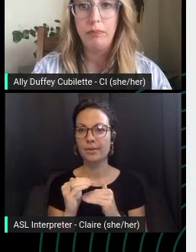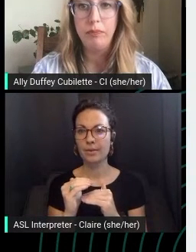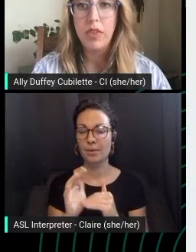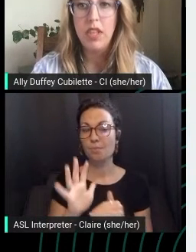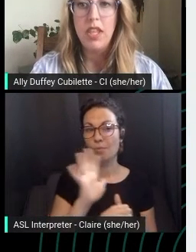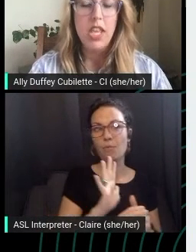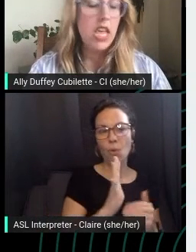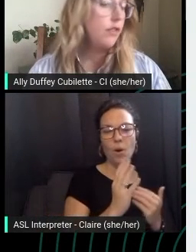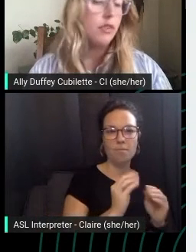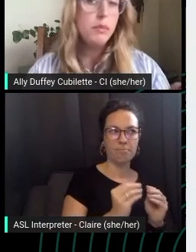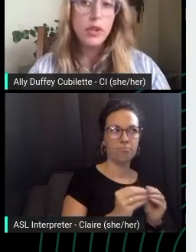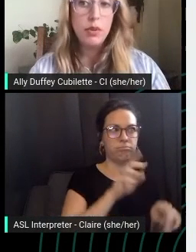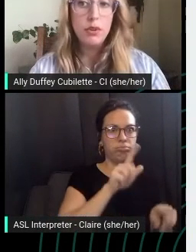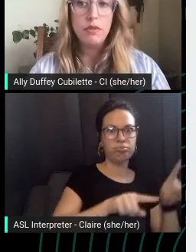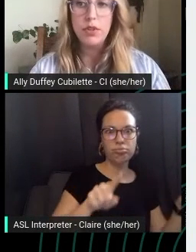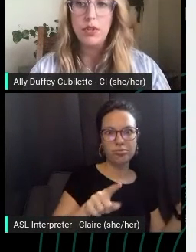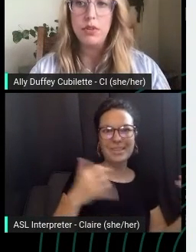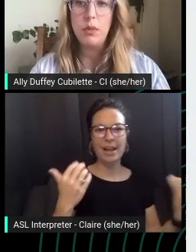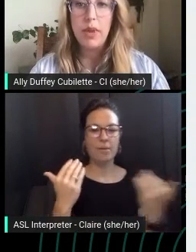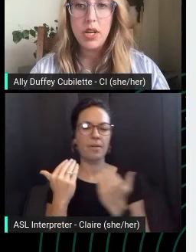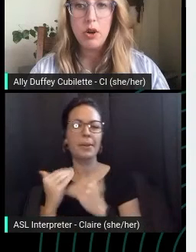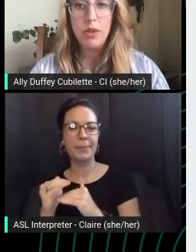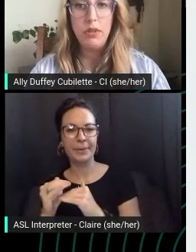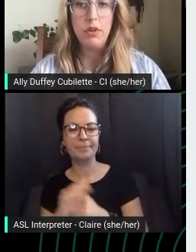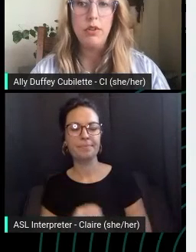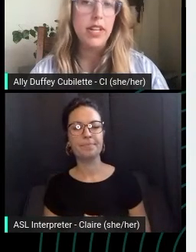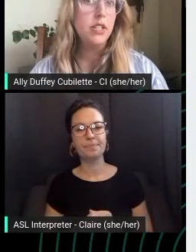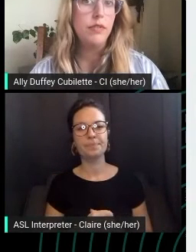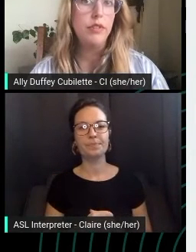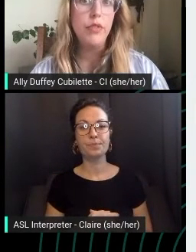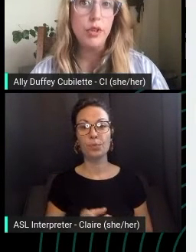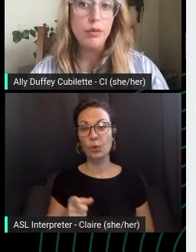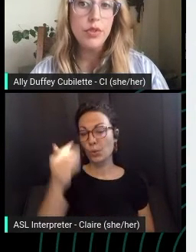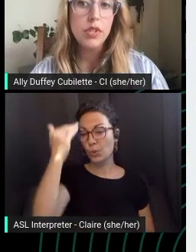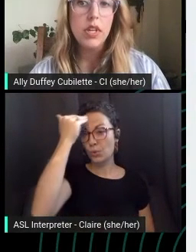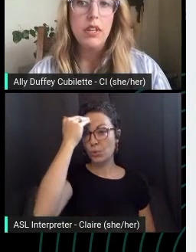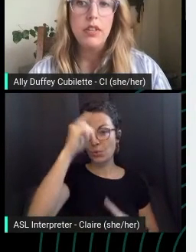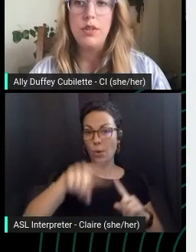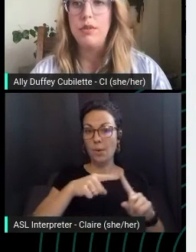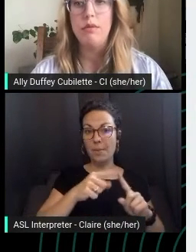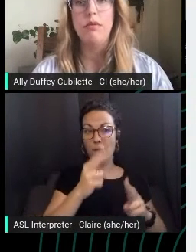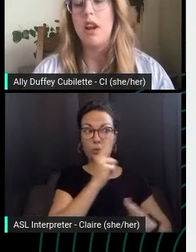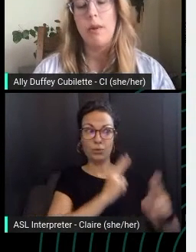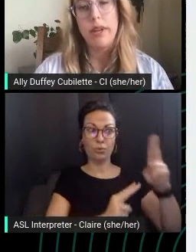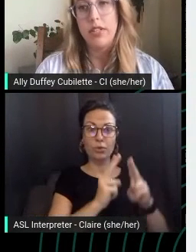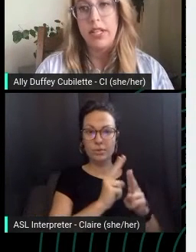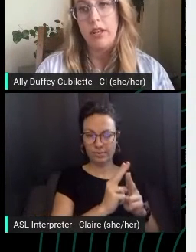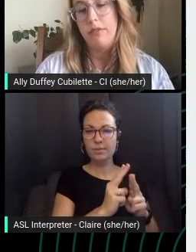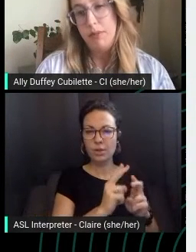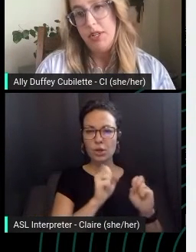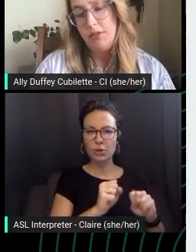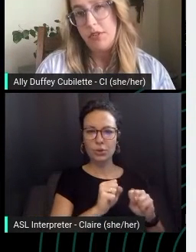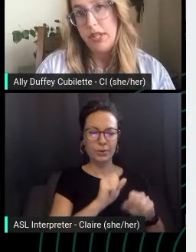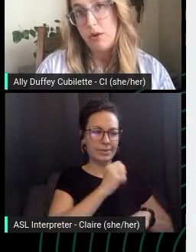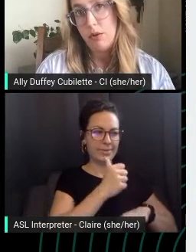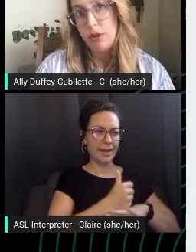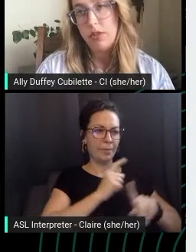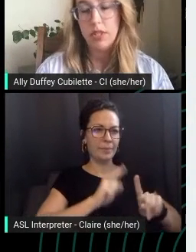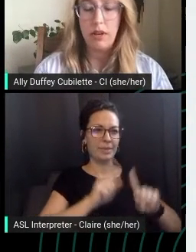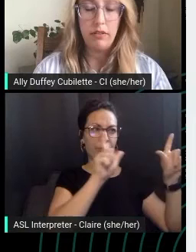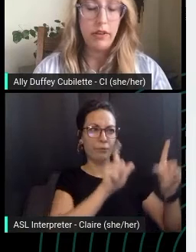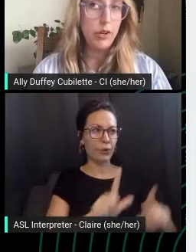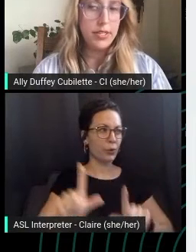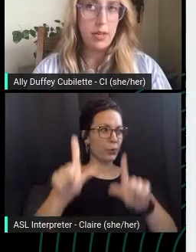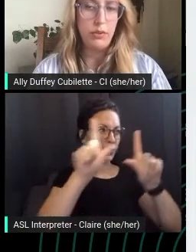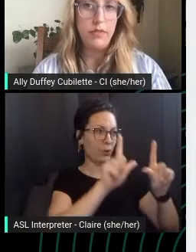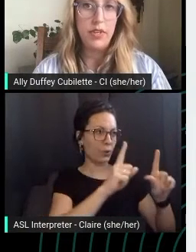Universal. If you're familiar with Universal, you may know that you could create different views to narrow in on data for particular